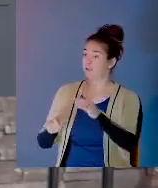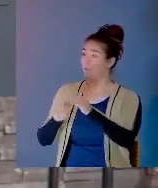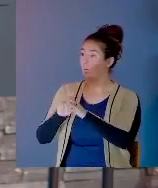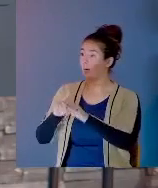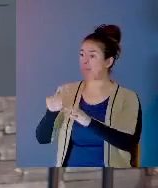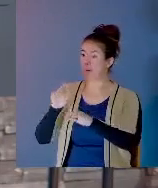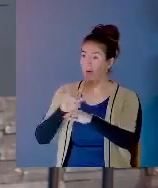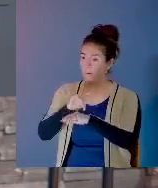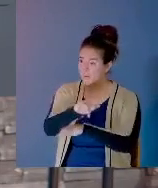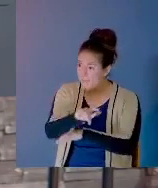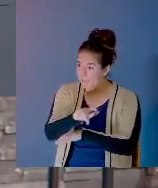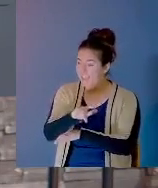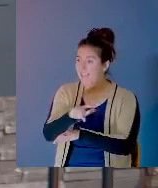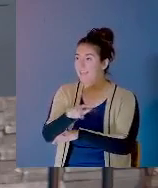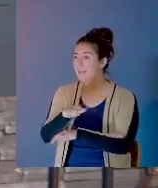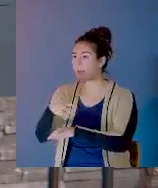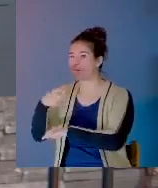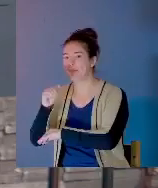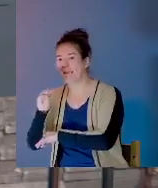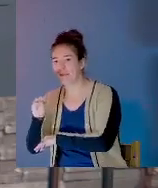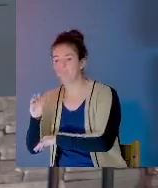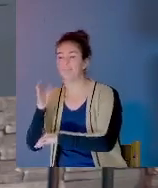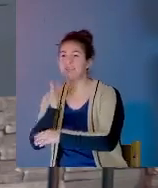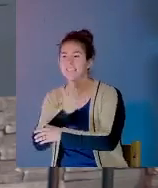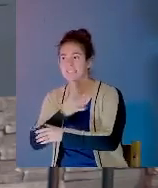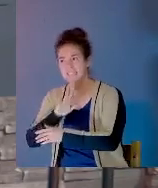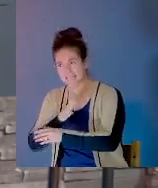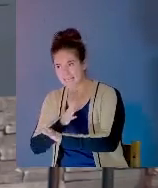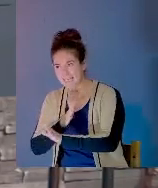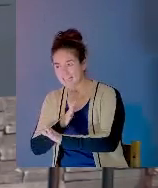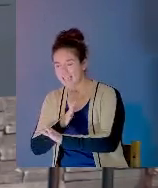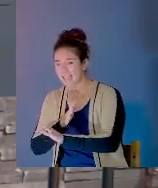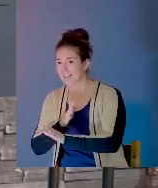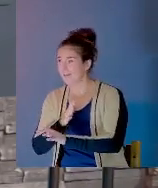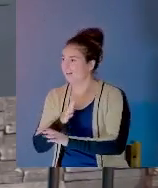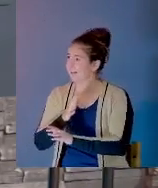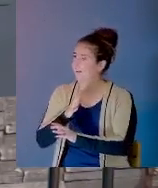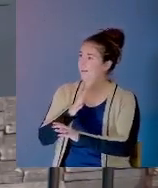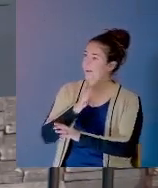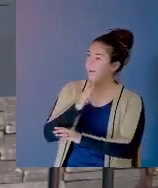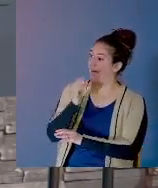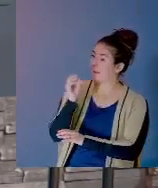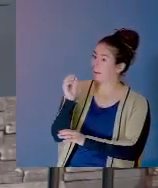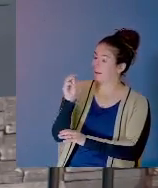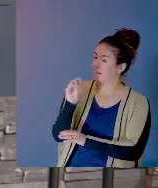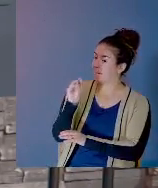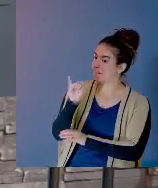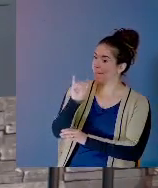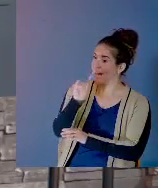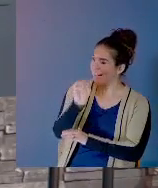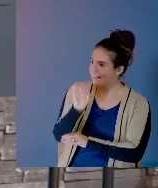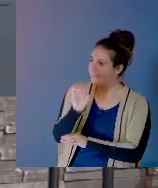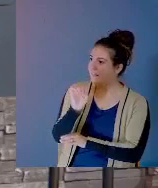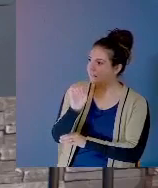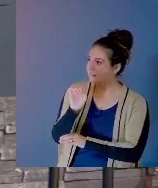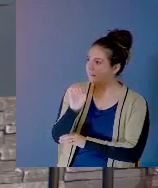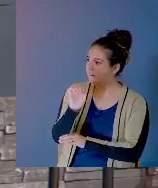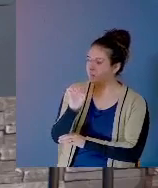Mike was helpful when we would come and listen to him praise